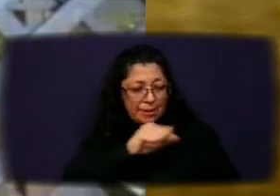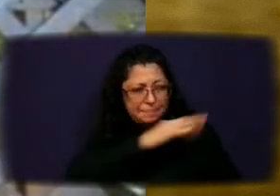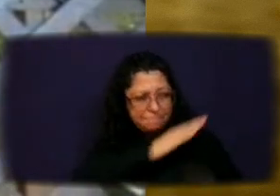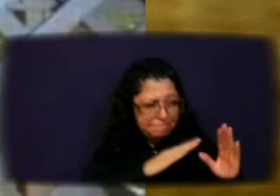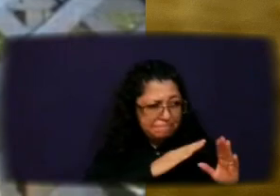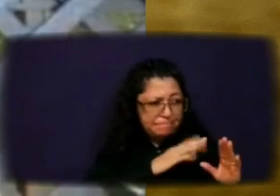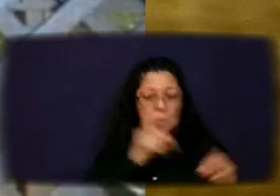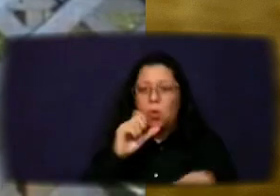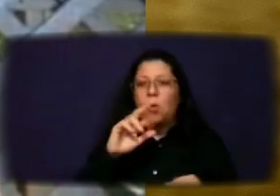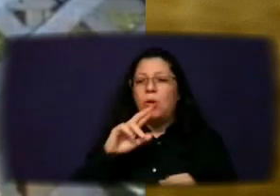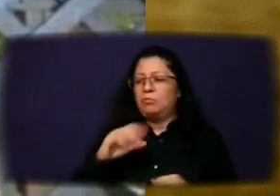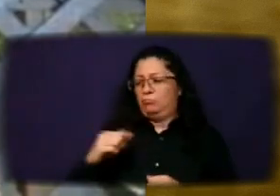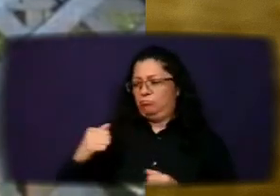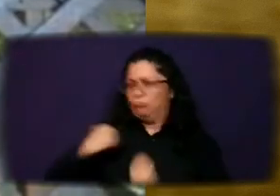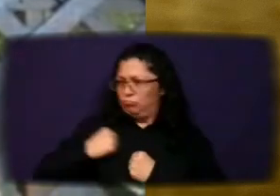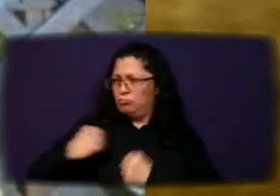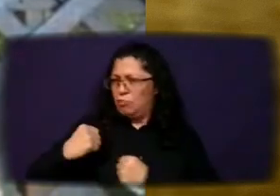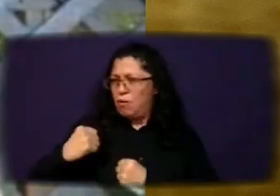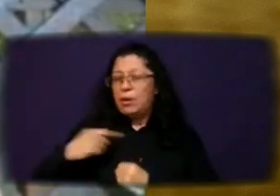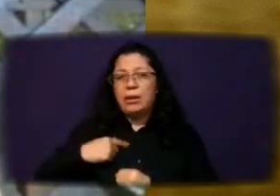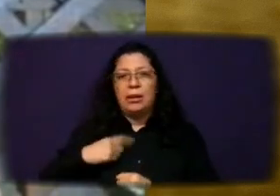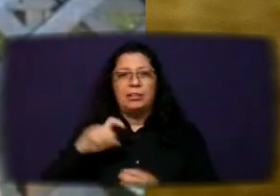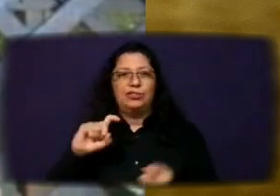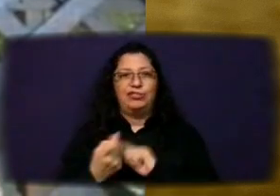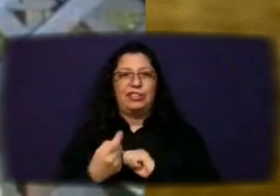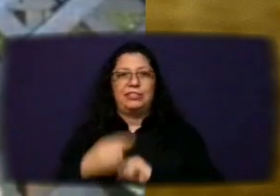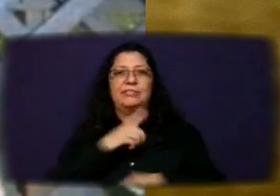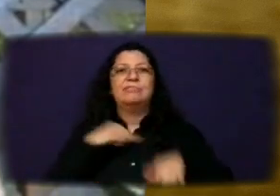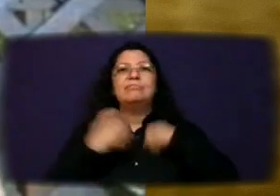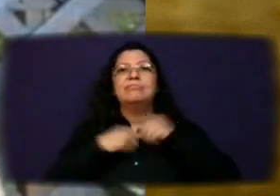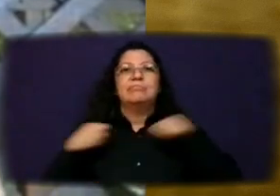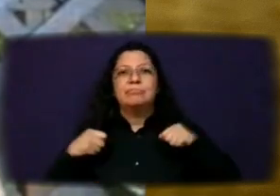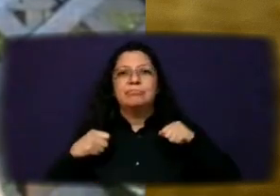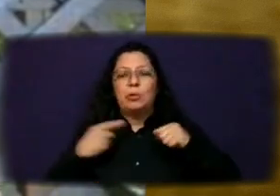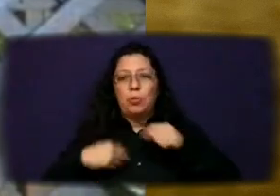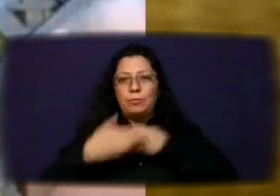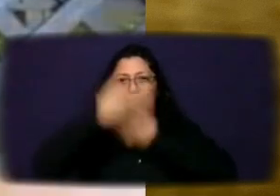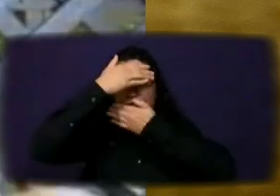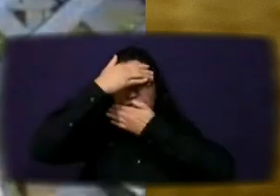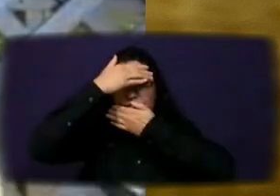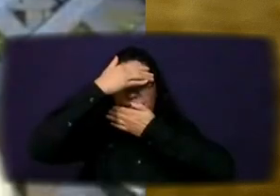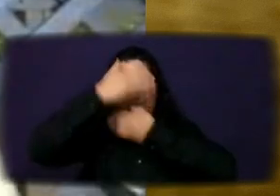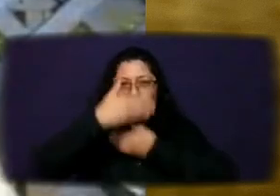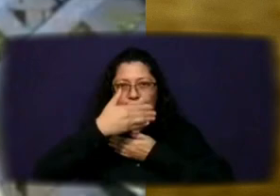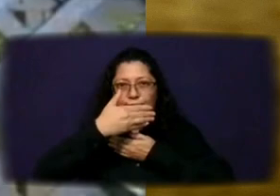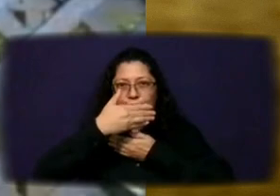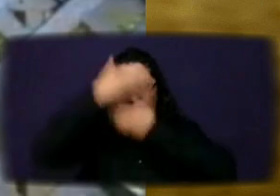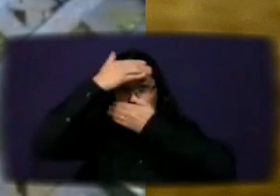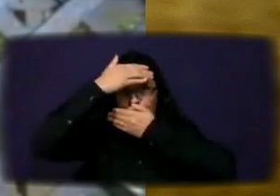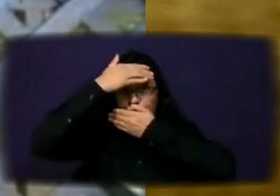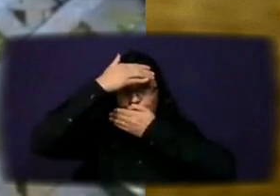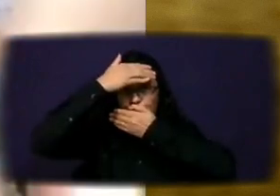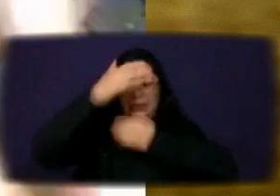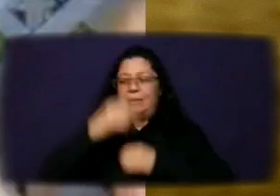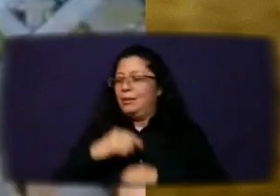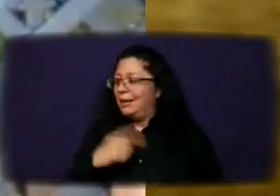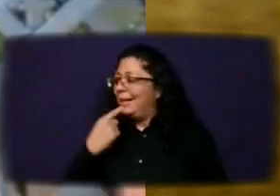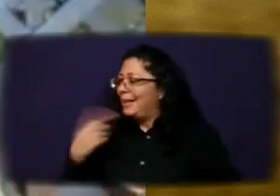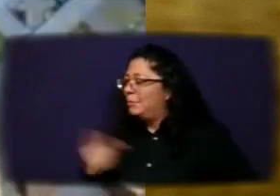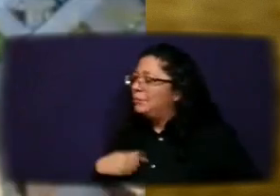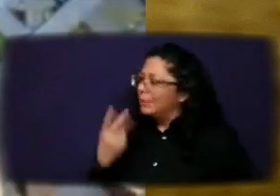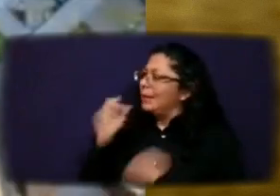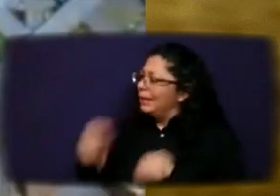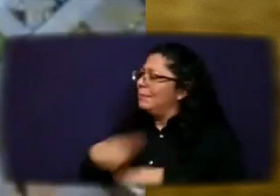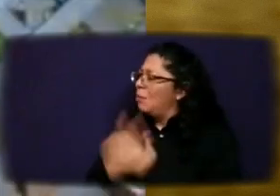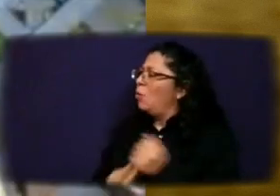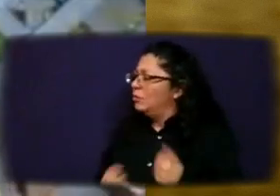warrior, switching his bandana from face to head. I tell him he could be both. He insists